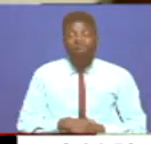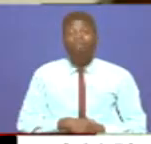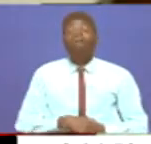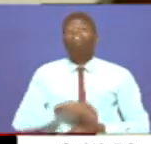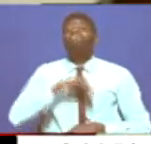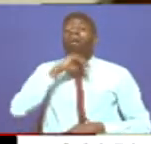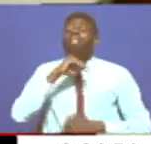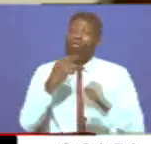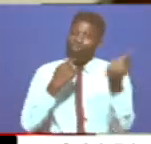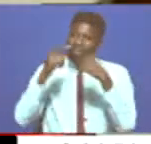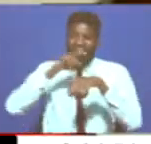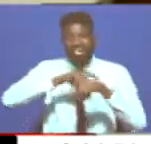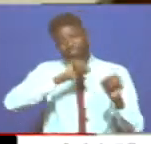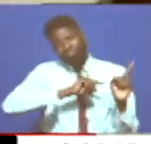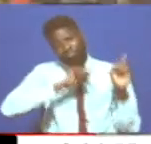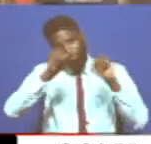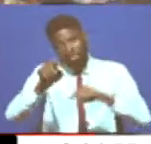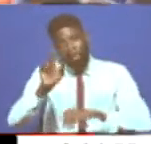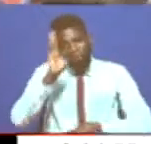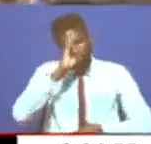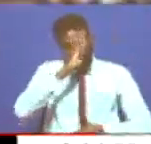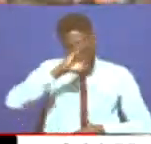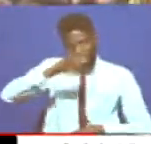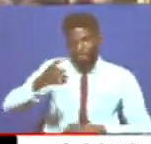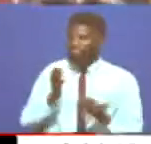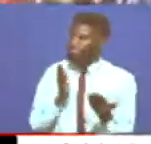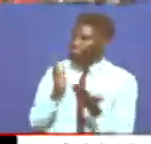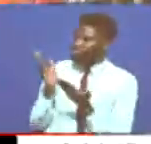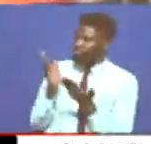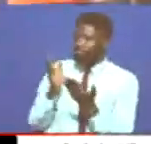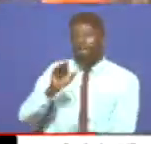Achola Simon has the details.